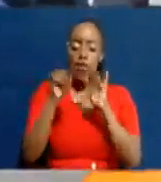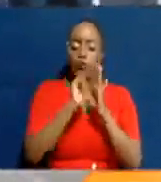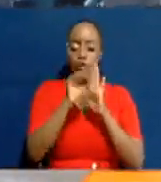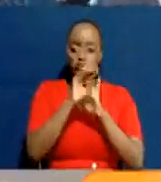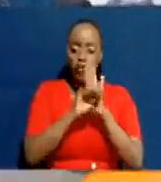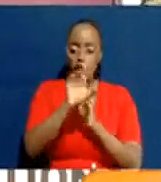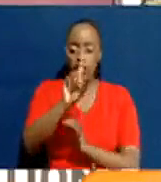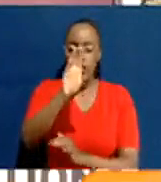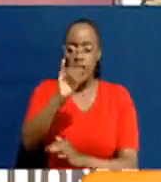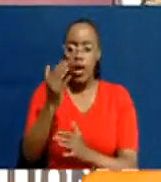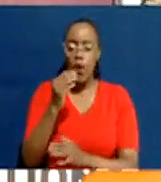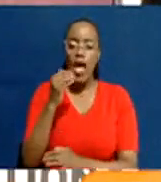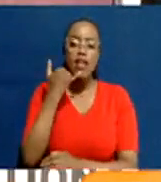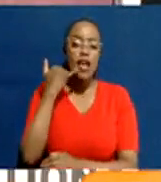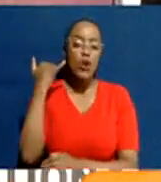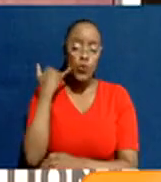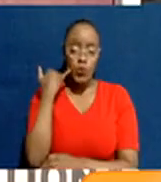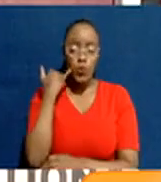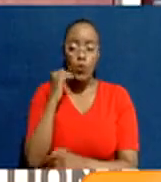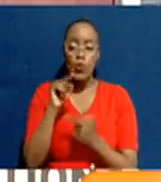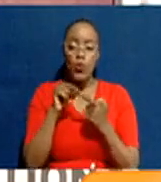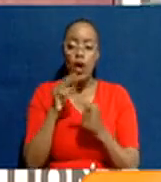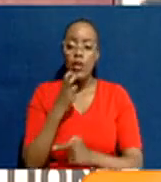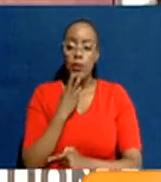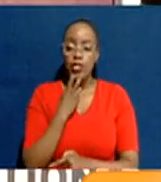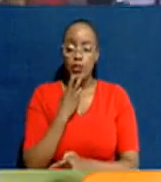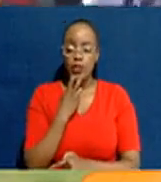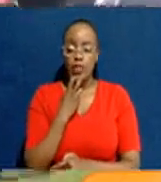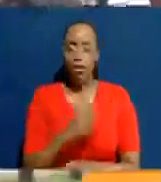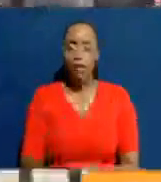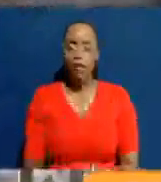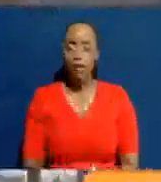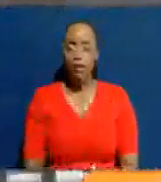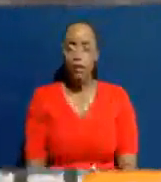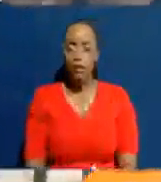DCI in Nakuru on Tuesday. Laura Otieno, Citizen TV.